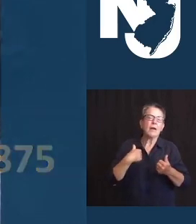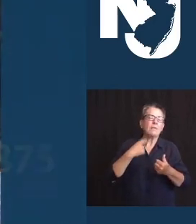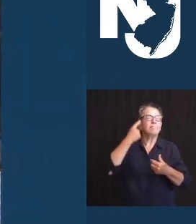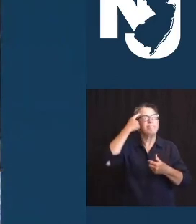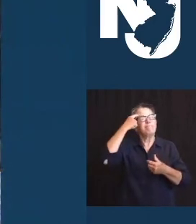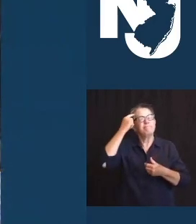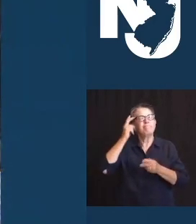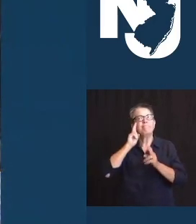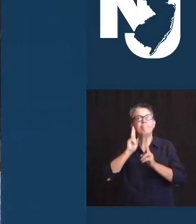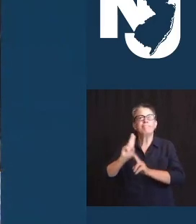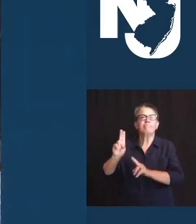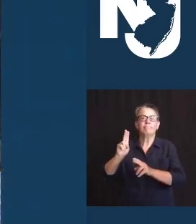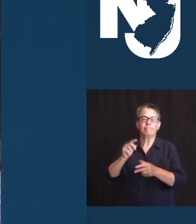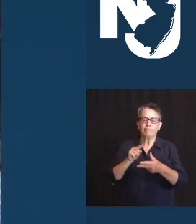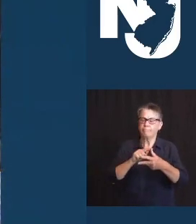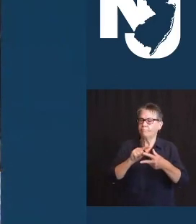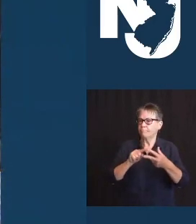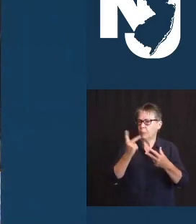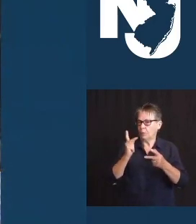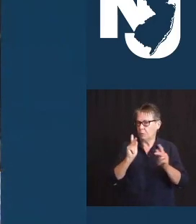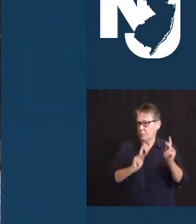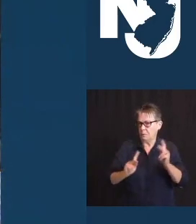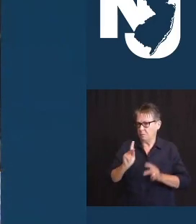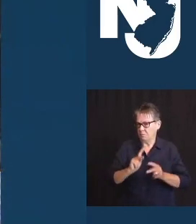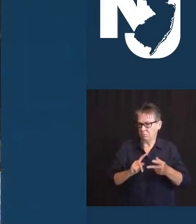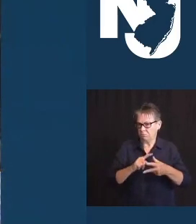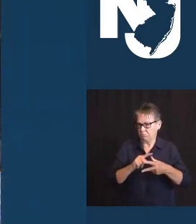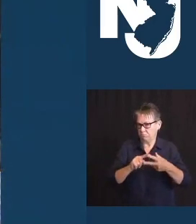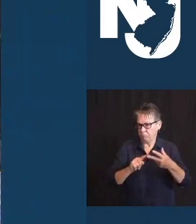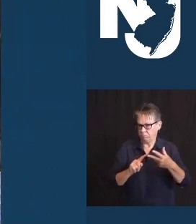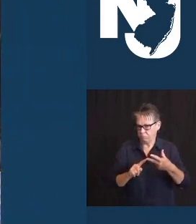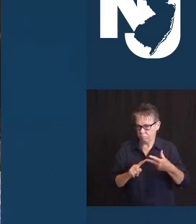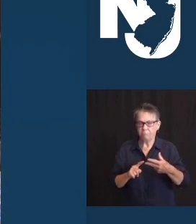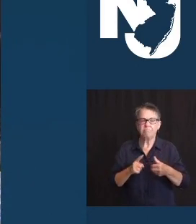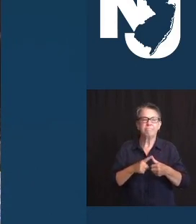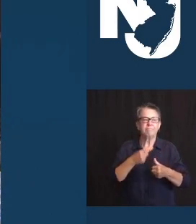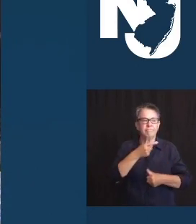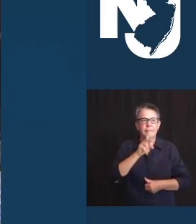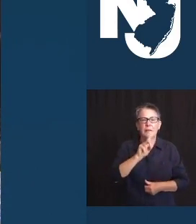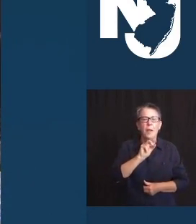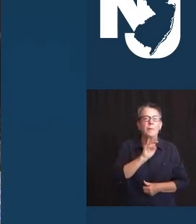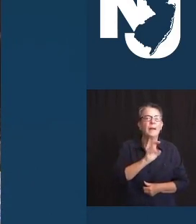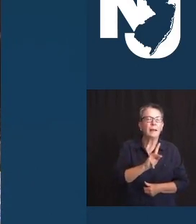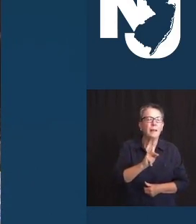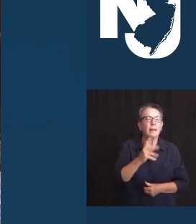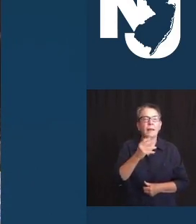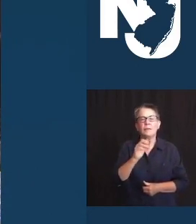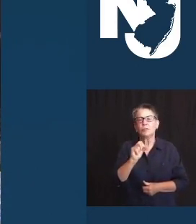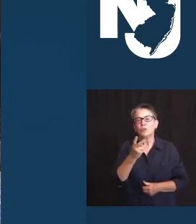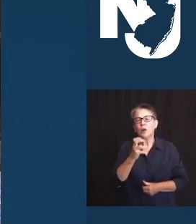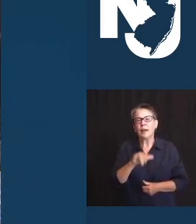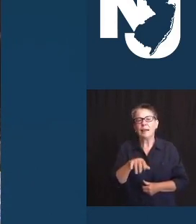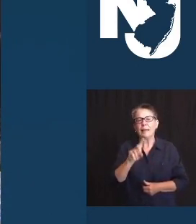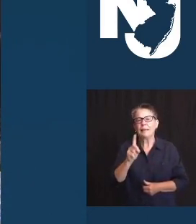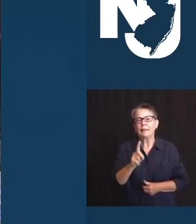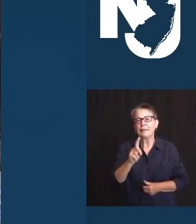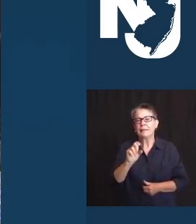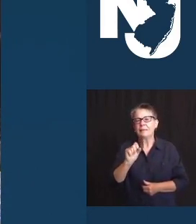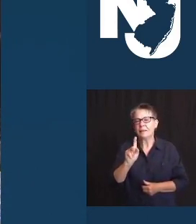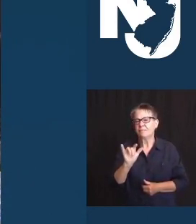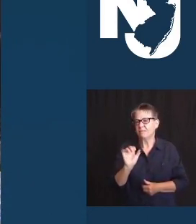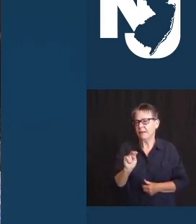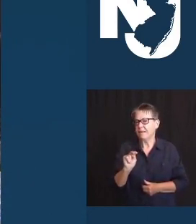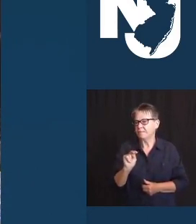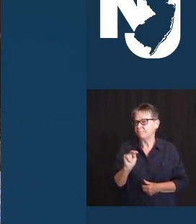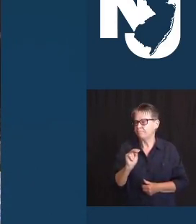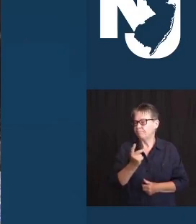by remembering Dominic on the left and Shirley on the right, DeStefan of Florham Park, which they called home for 65